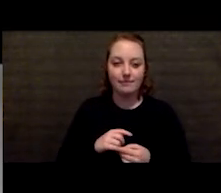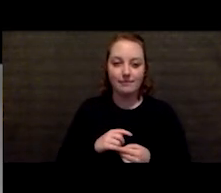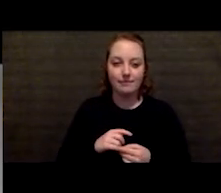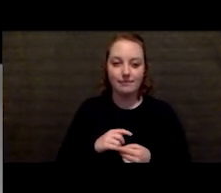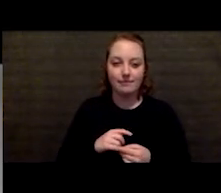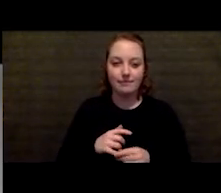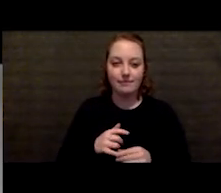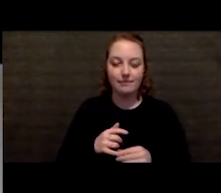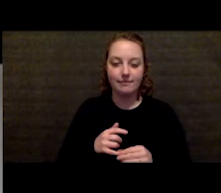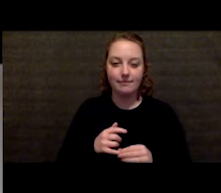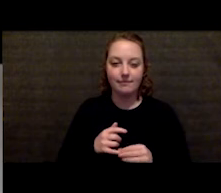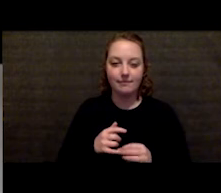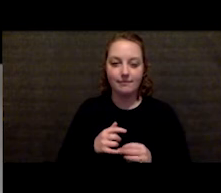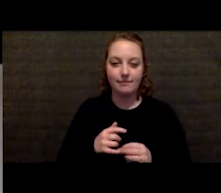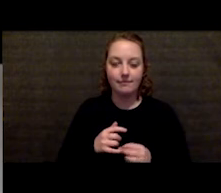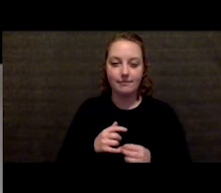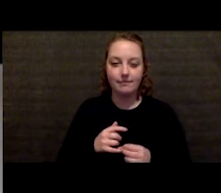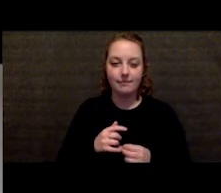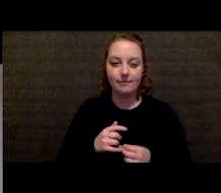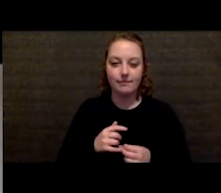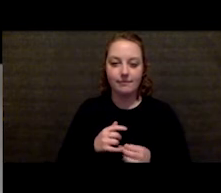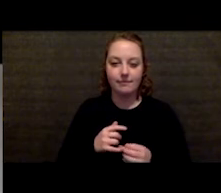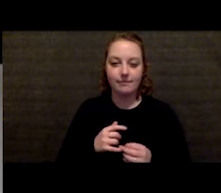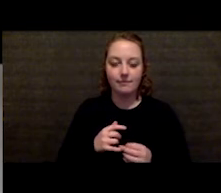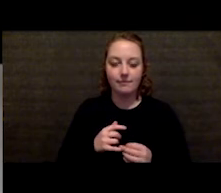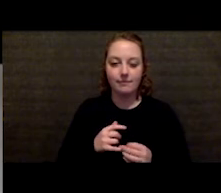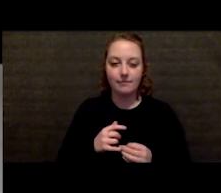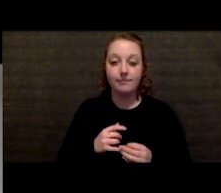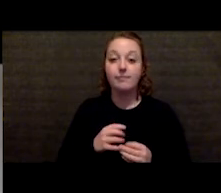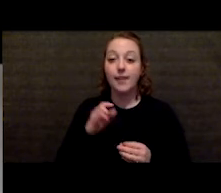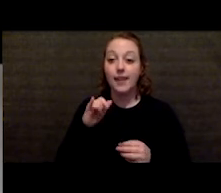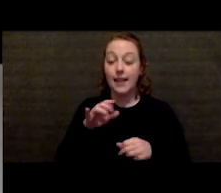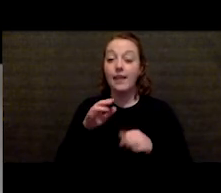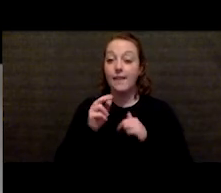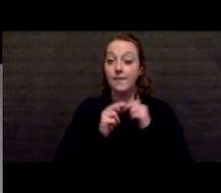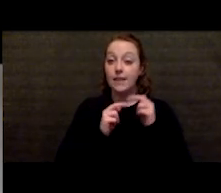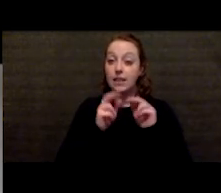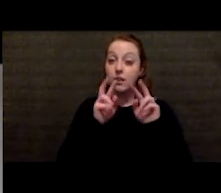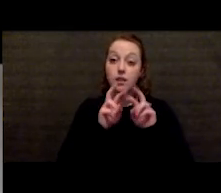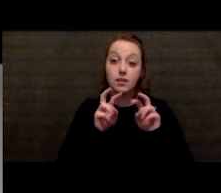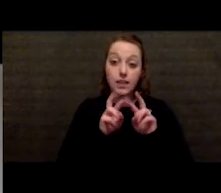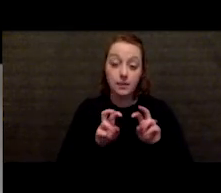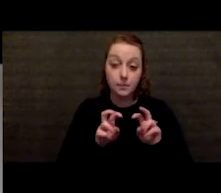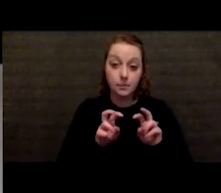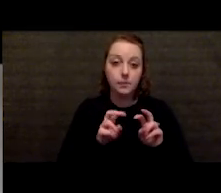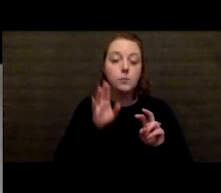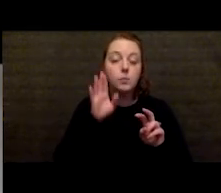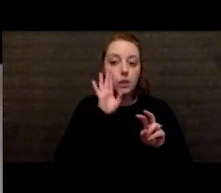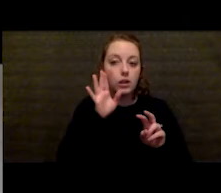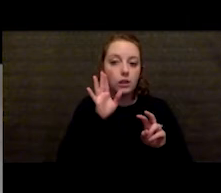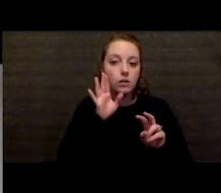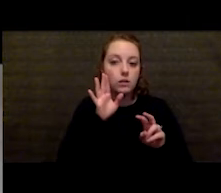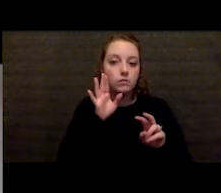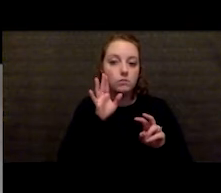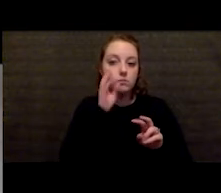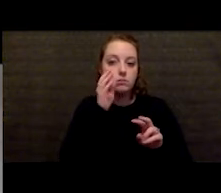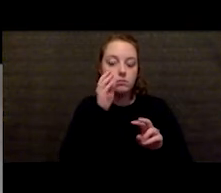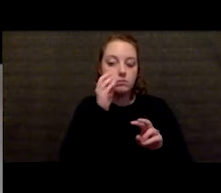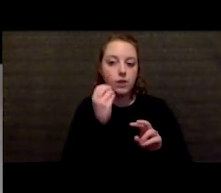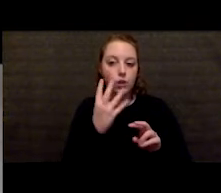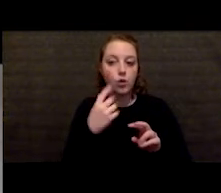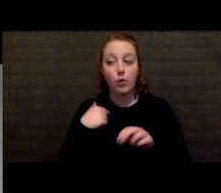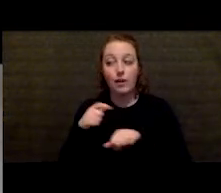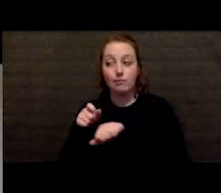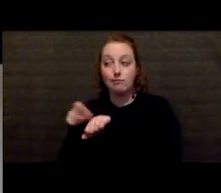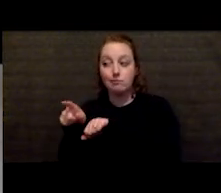Let's see. And we'll find out about the facility assessment, where it would be located. I've sent a message, but I